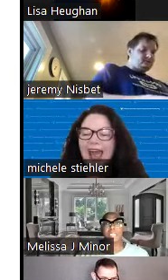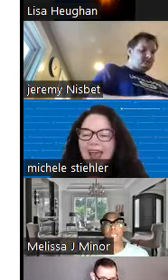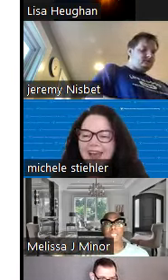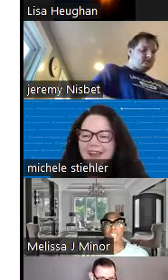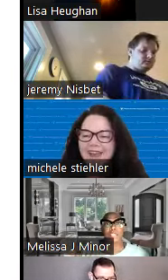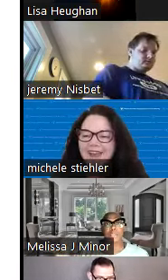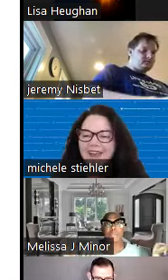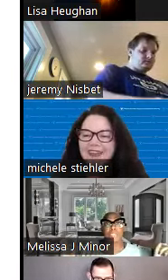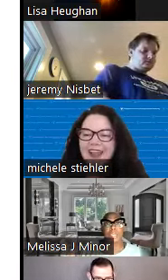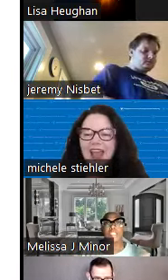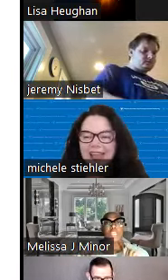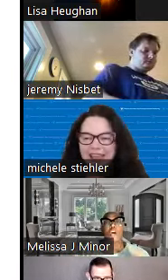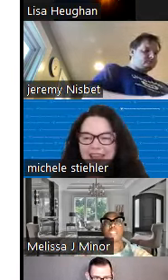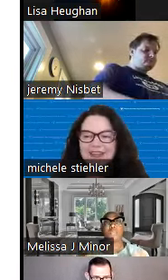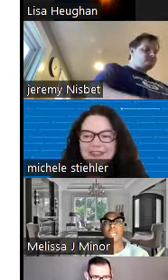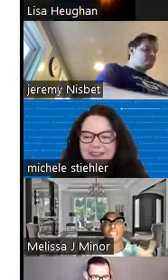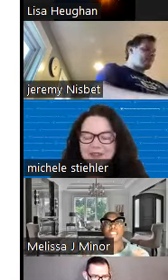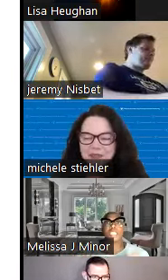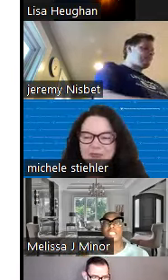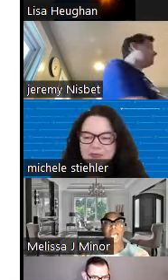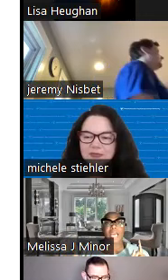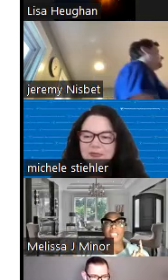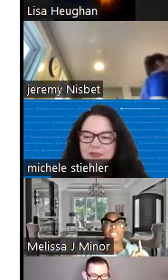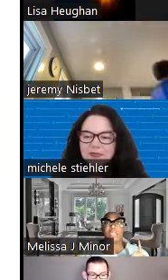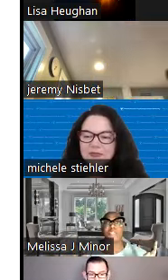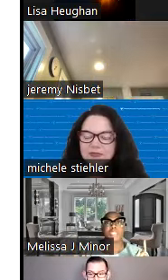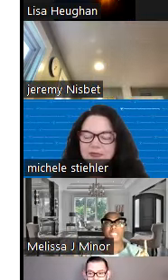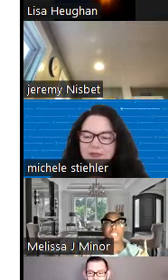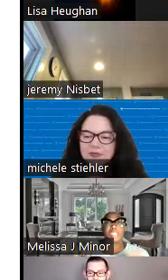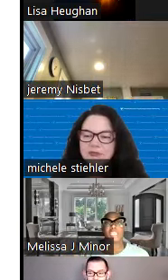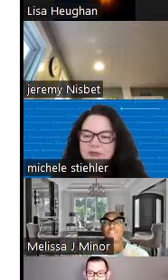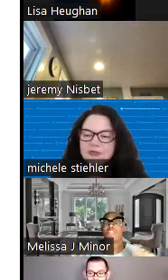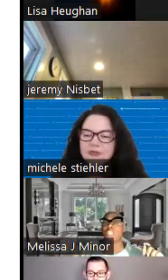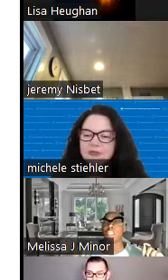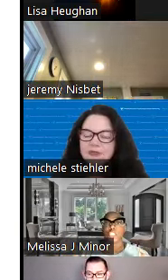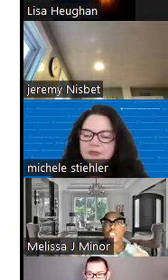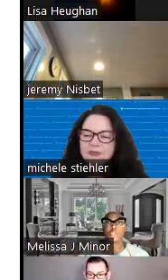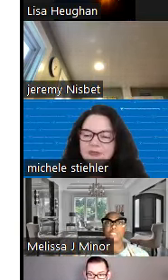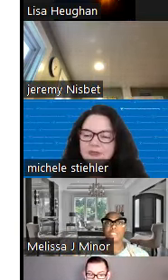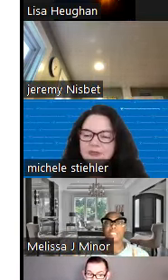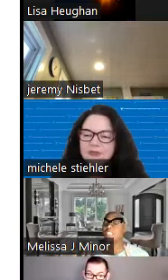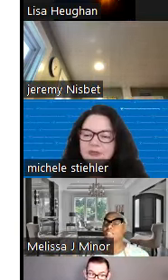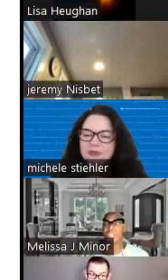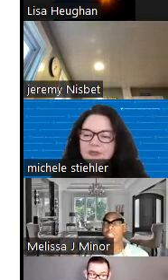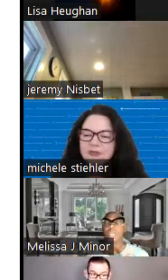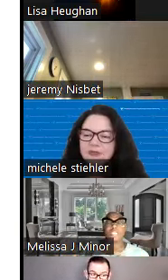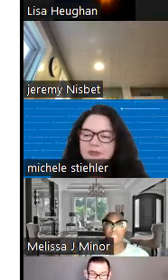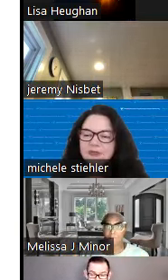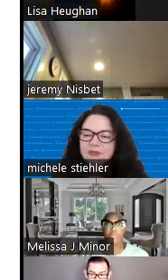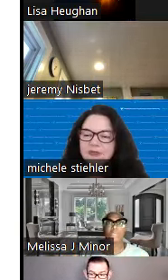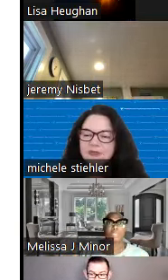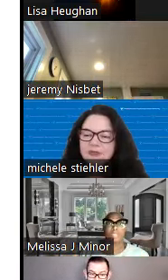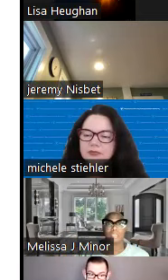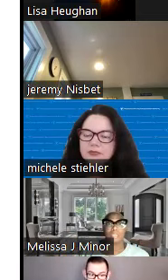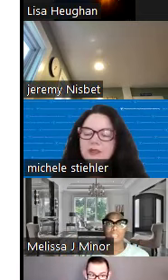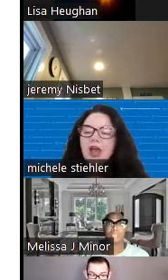same exact place I do. The only way she cannot be doing this is if she uses a different zip